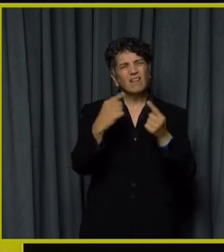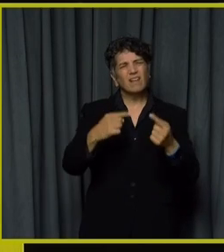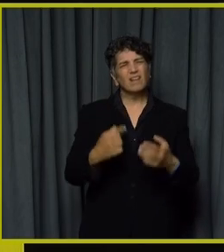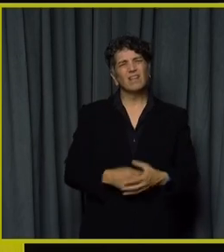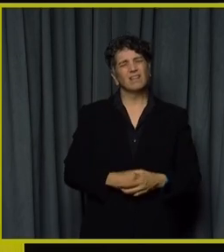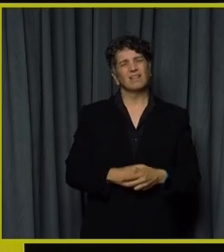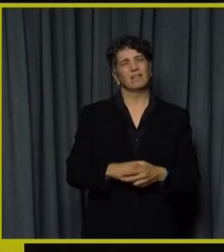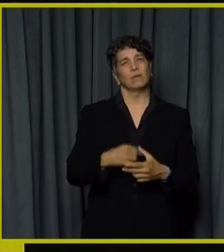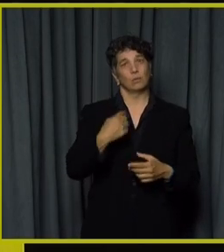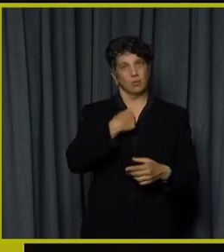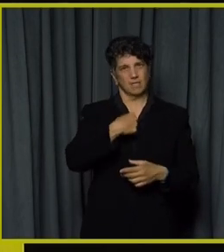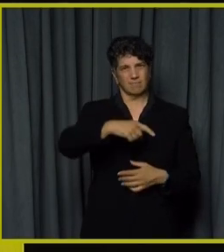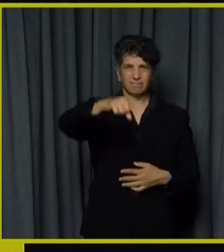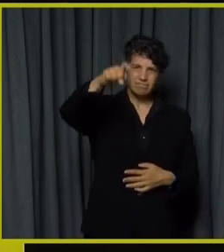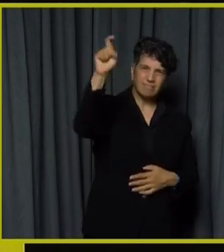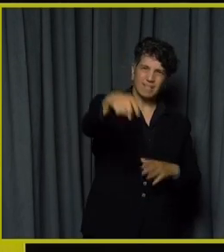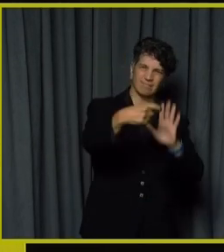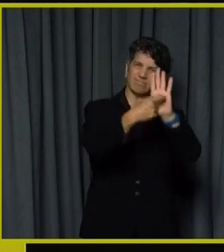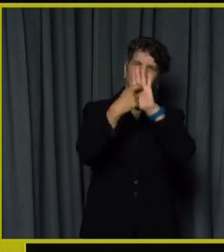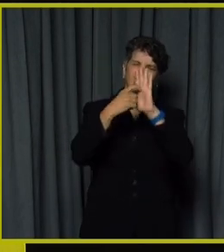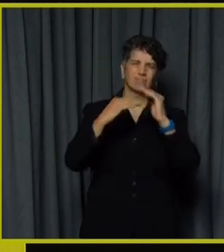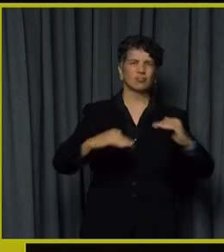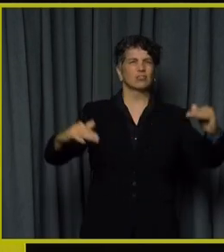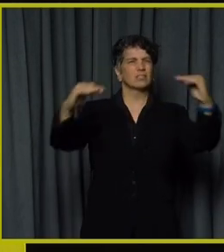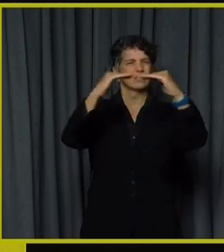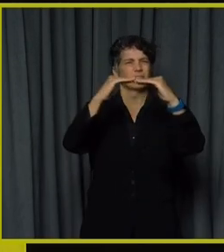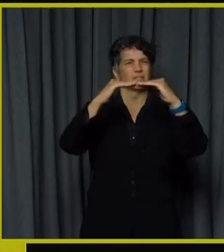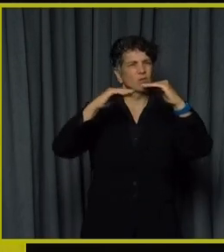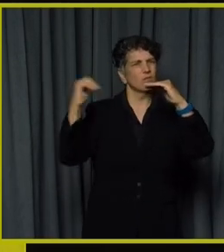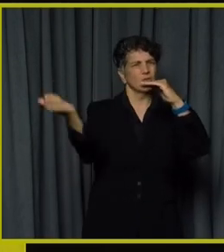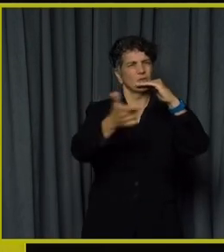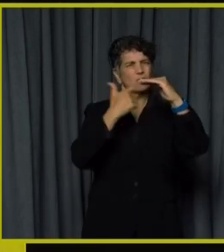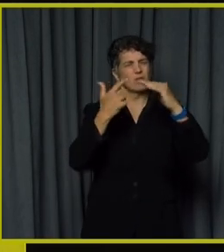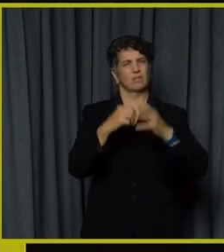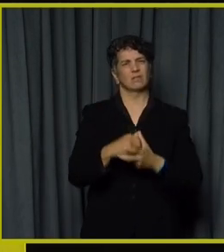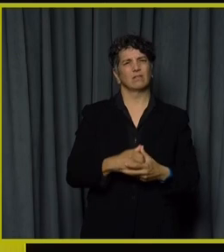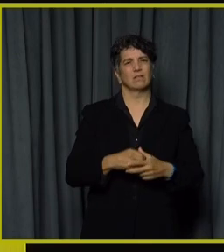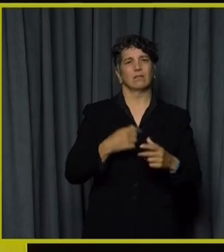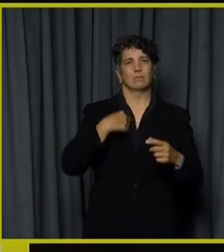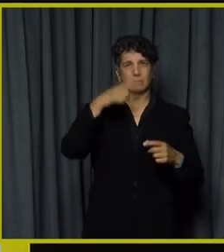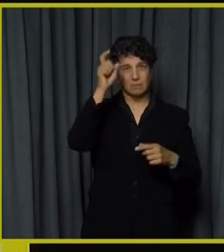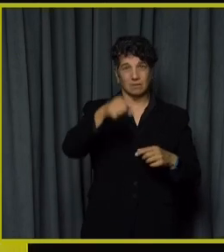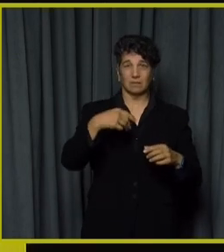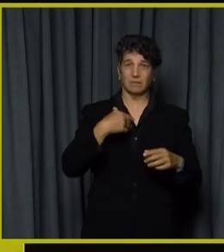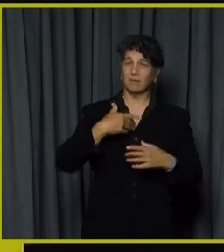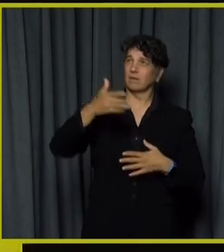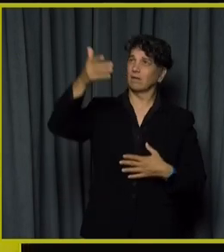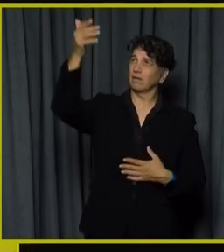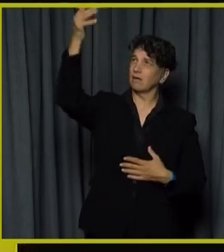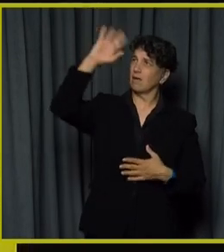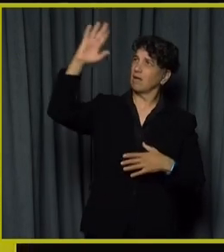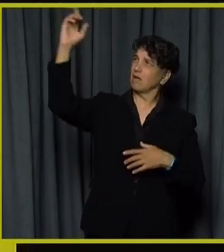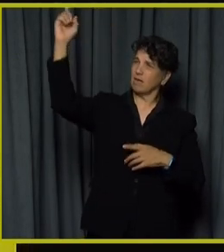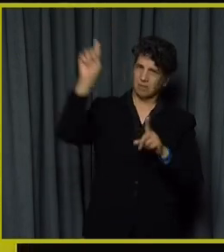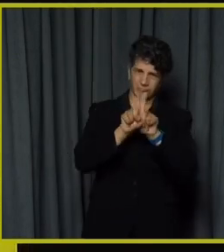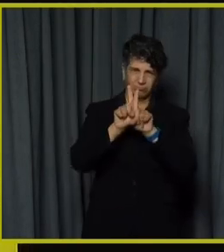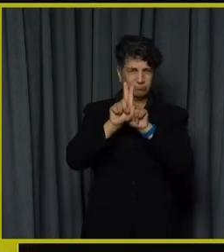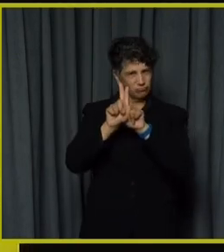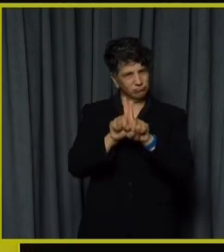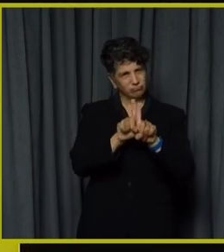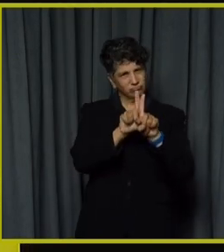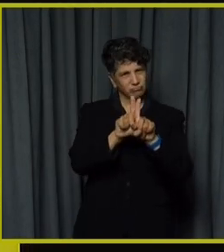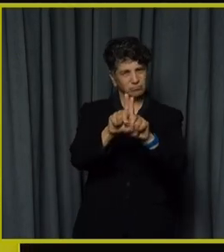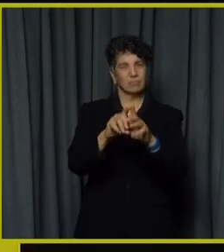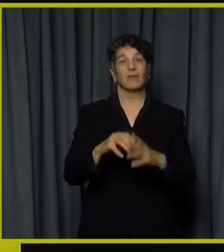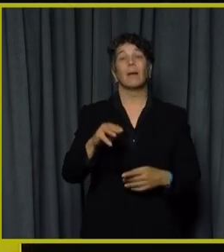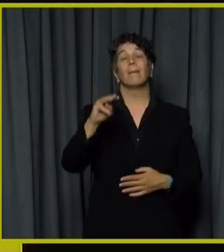the power to achieve it with God on our side. The prophet Micah asks, "What does